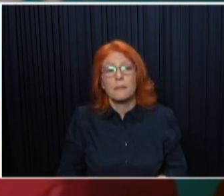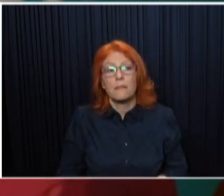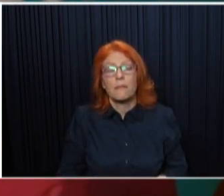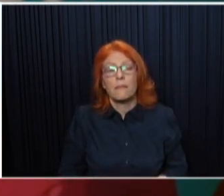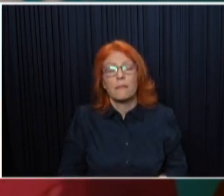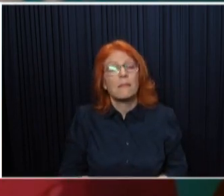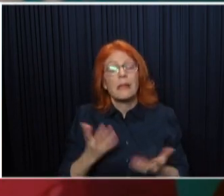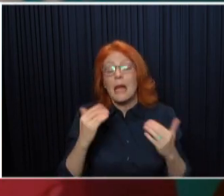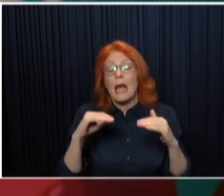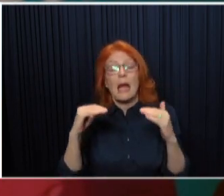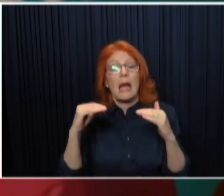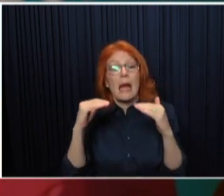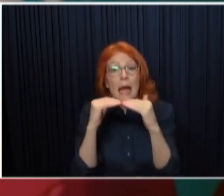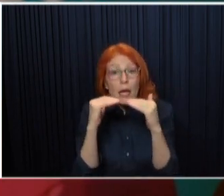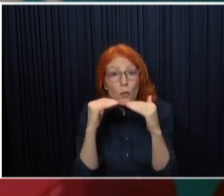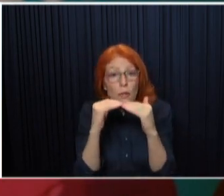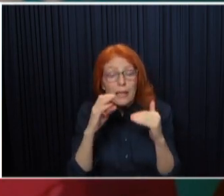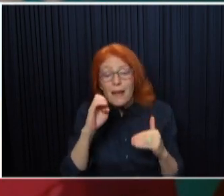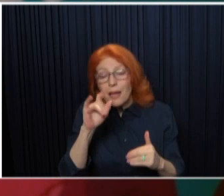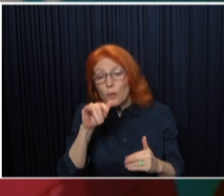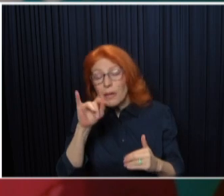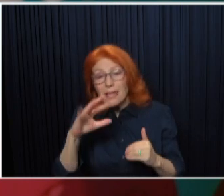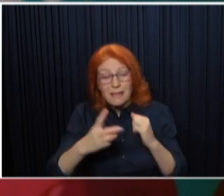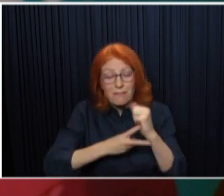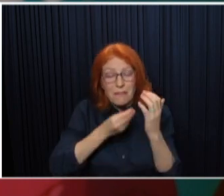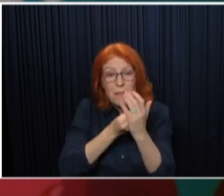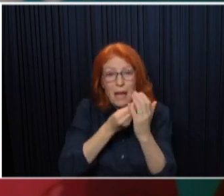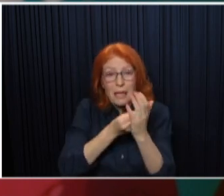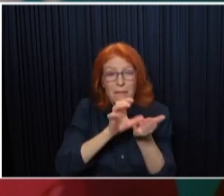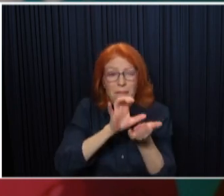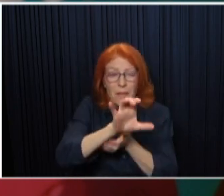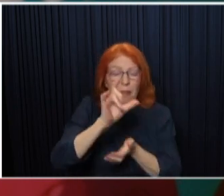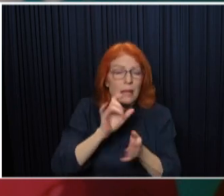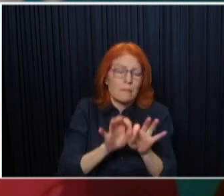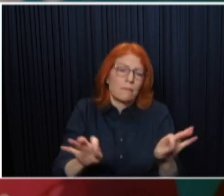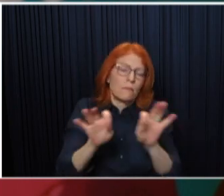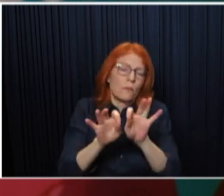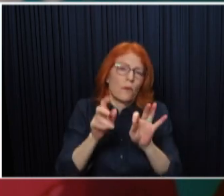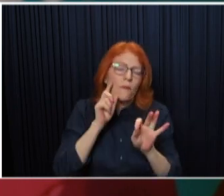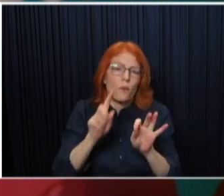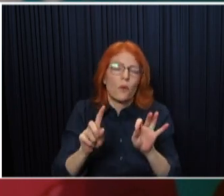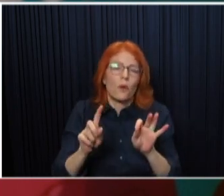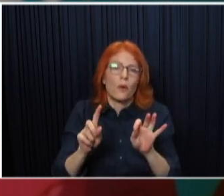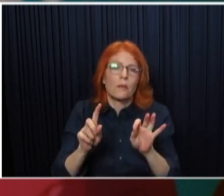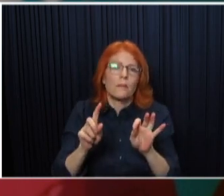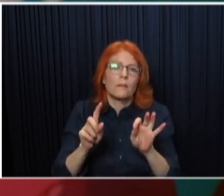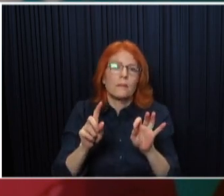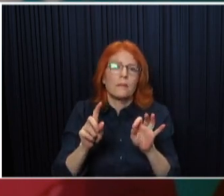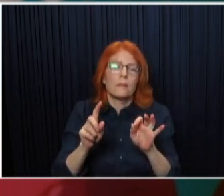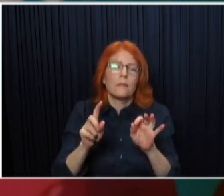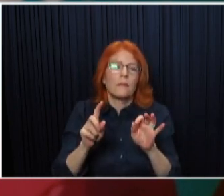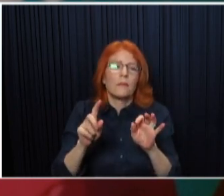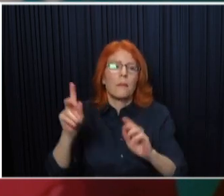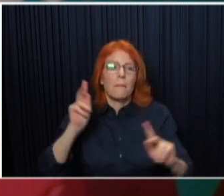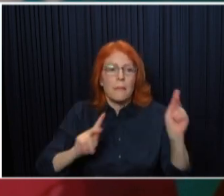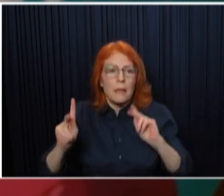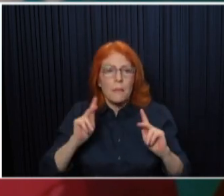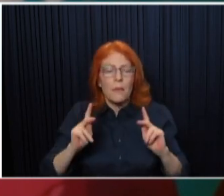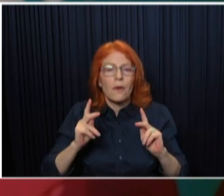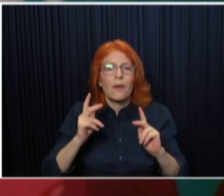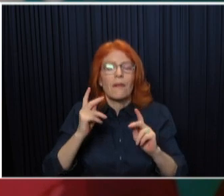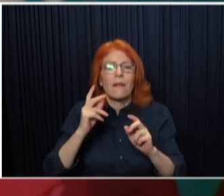Its equity is one of the keys to making people actually gain